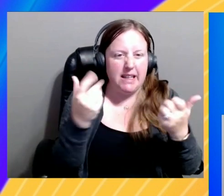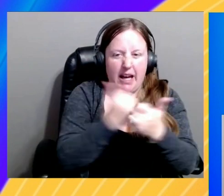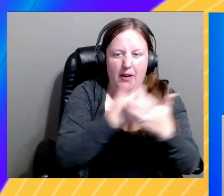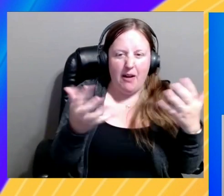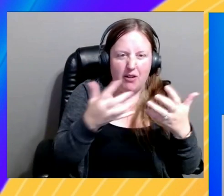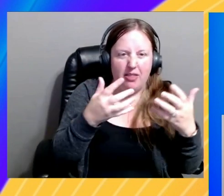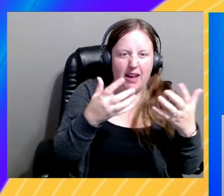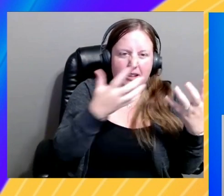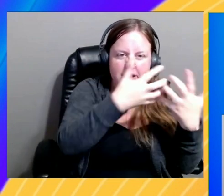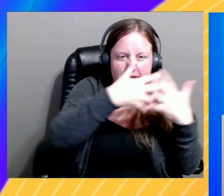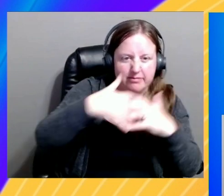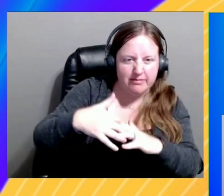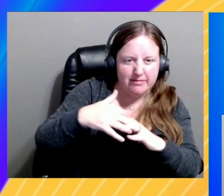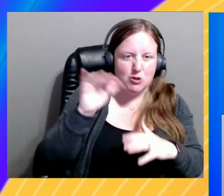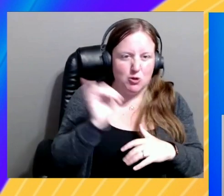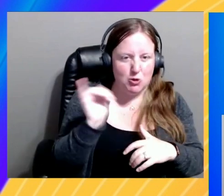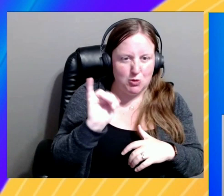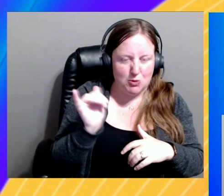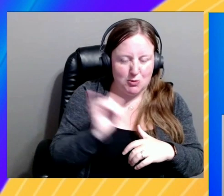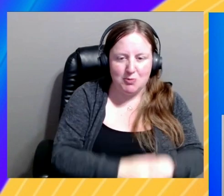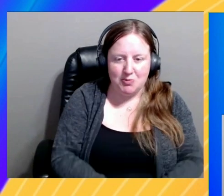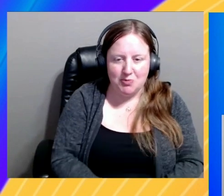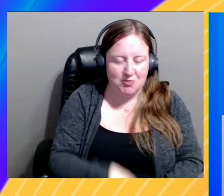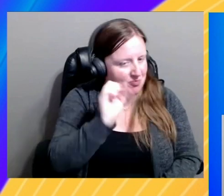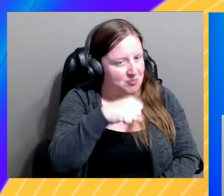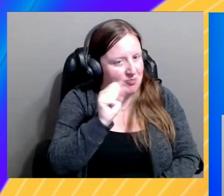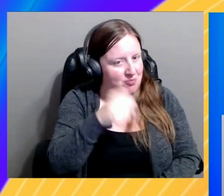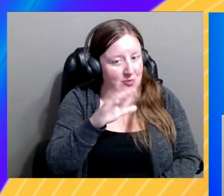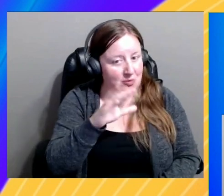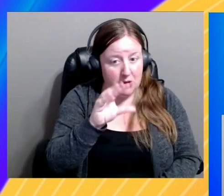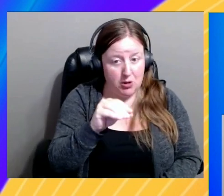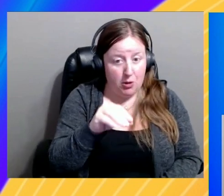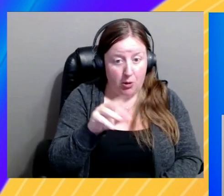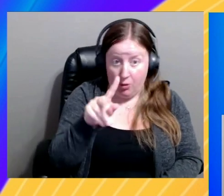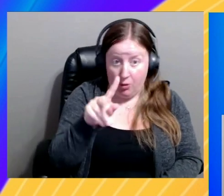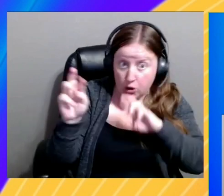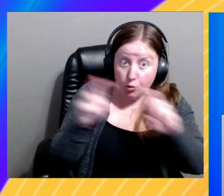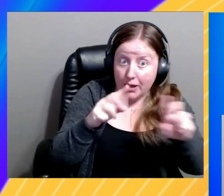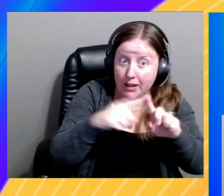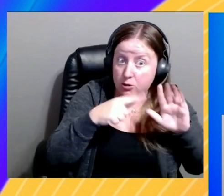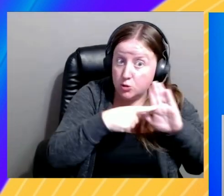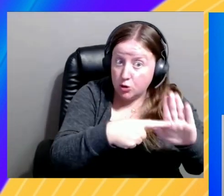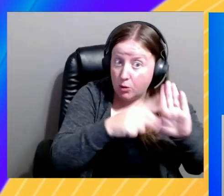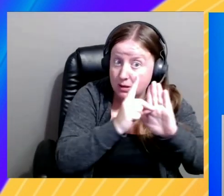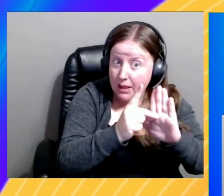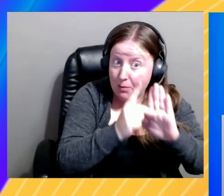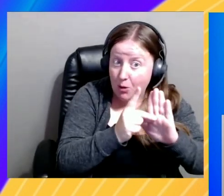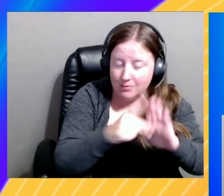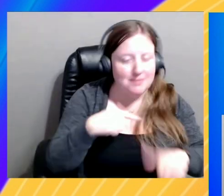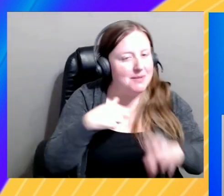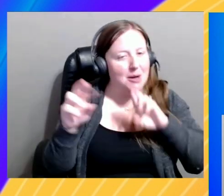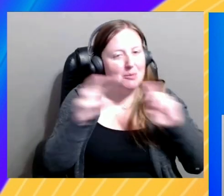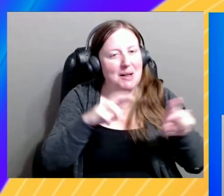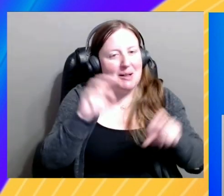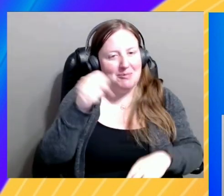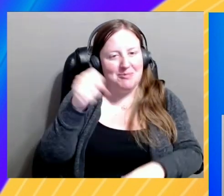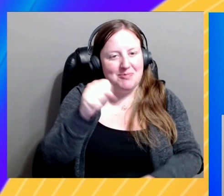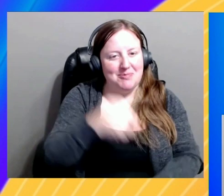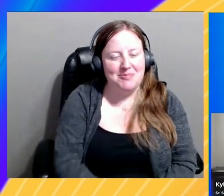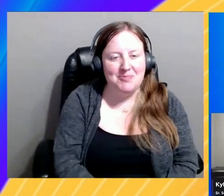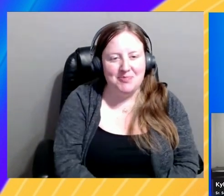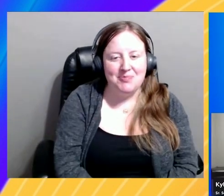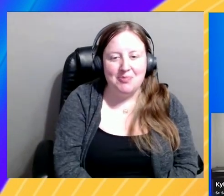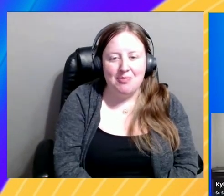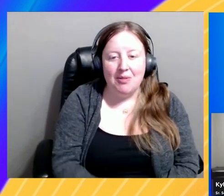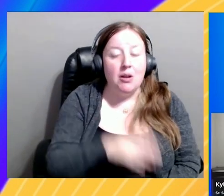well. So, I Yeah. guess the question is, Kevin, are you ready to show a demo? Let's do it. Absolutely. Awesome. All right. I have the